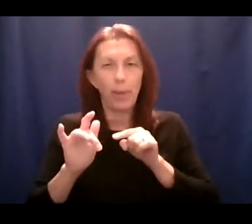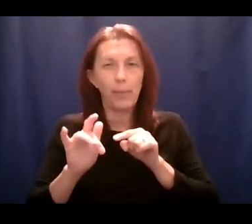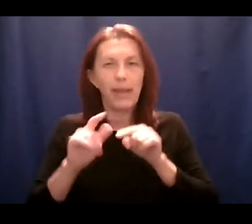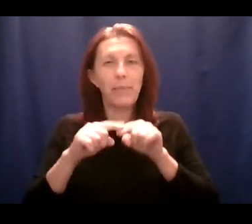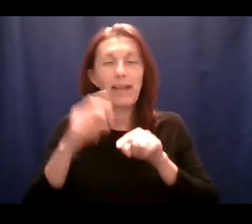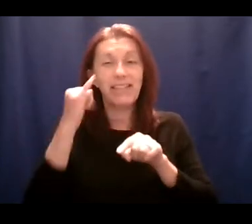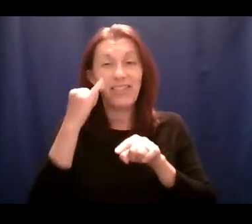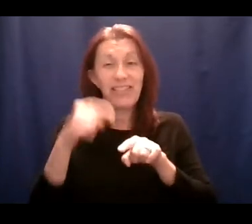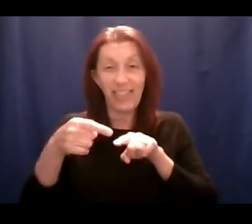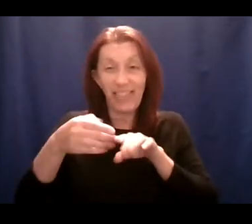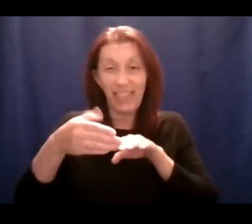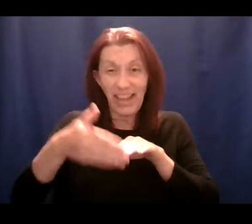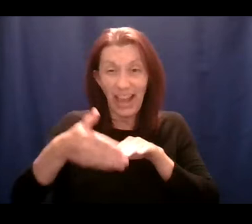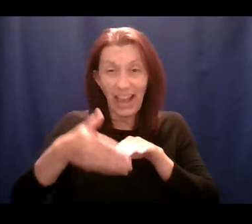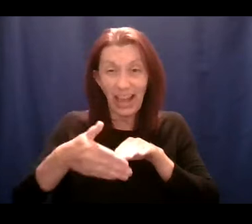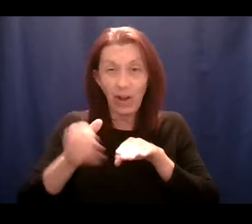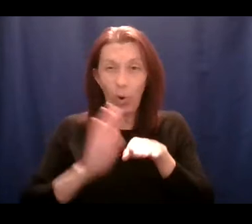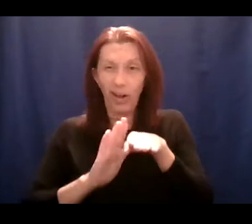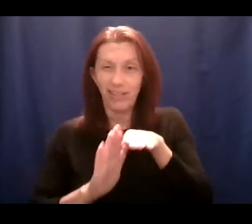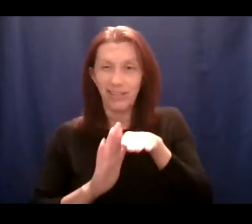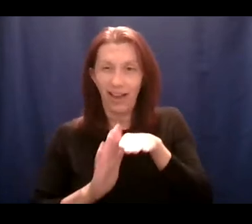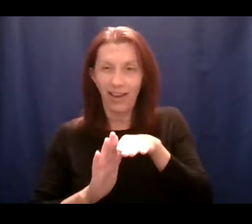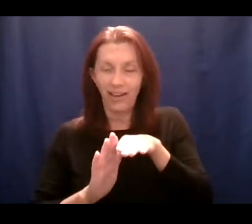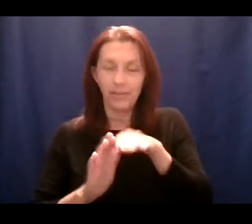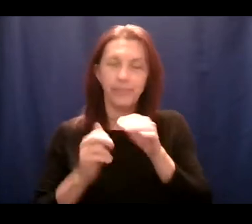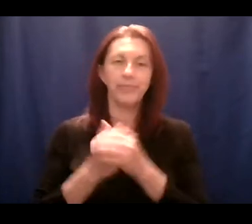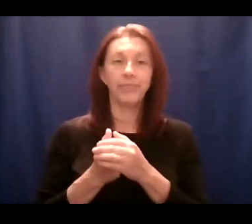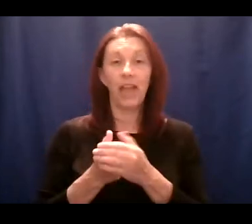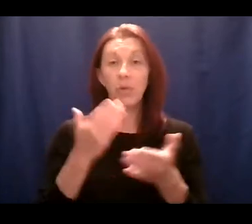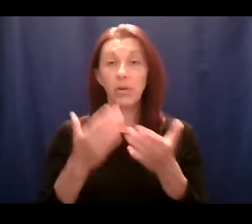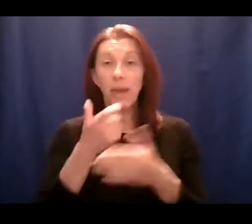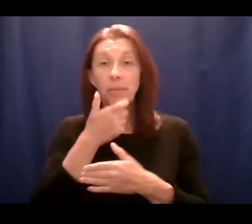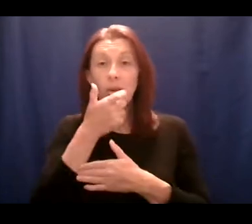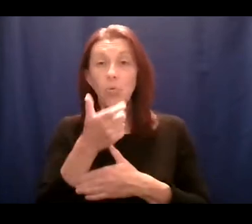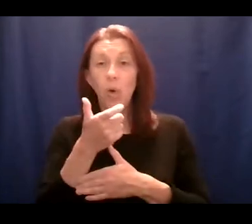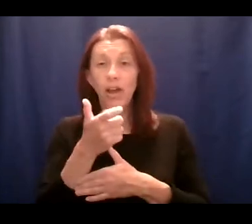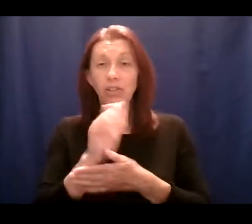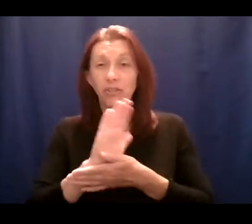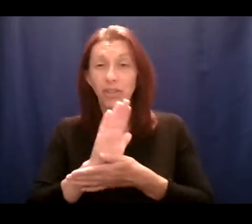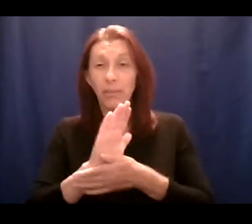think we'll probably watch some footage of some of these different sharks eating at the end here.